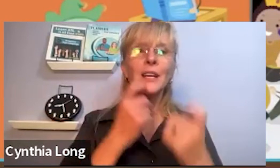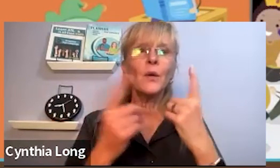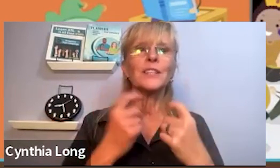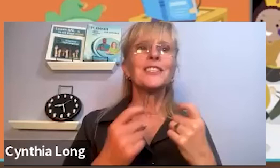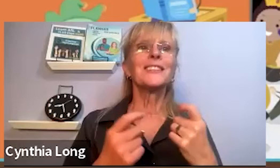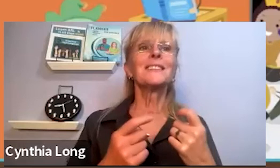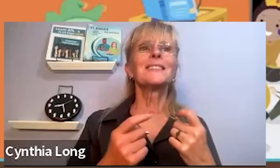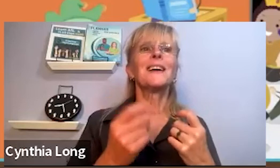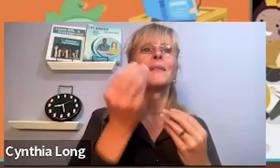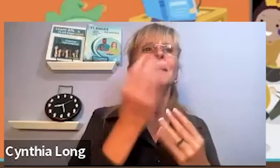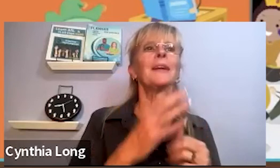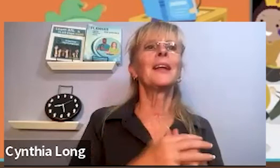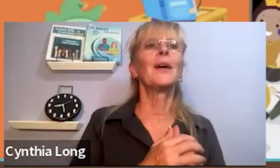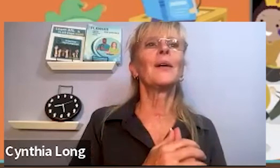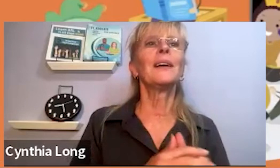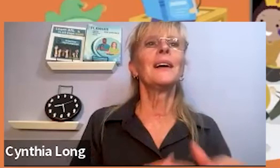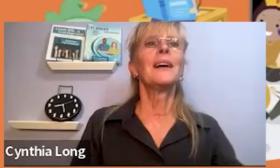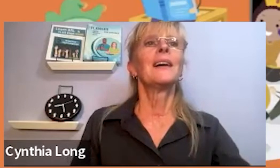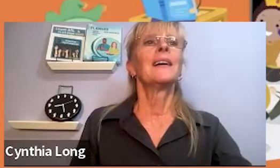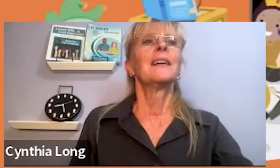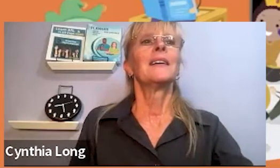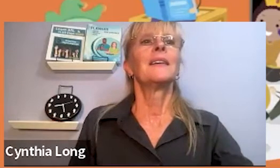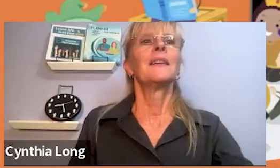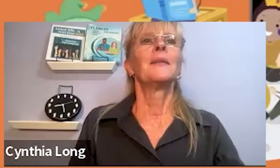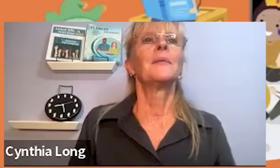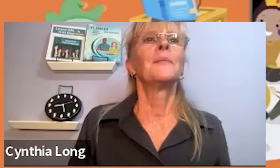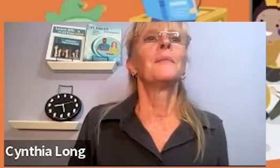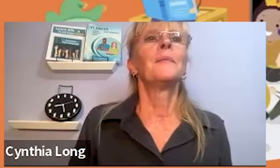Okay, do you have any questions? Let me know.